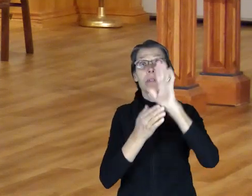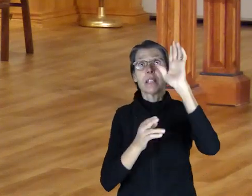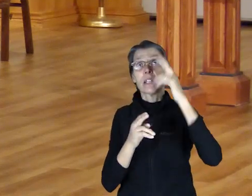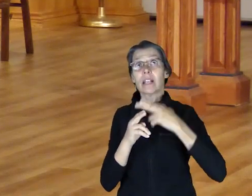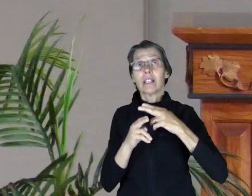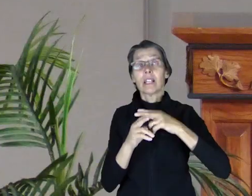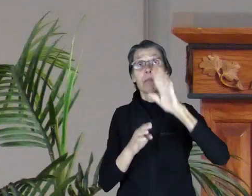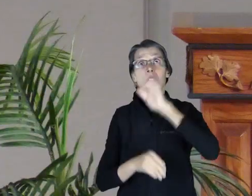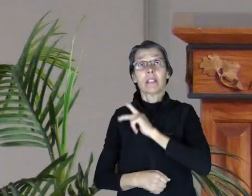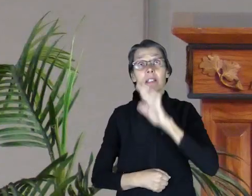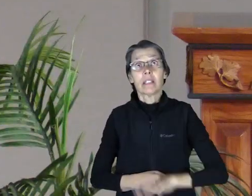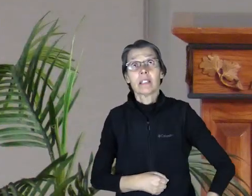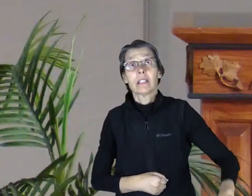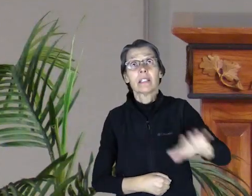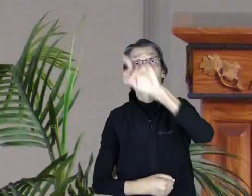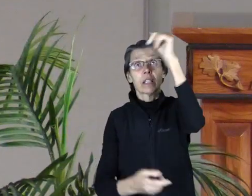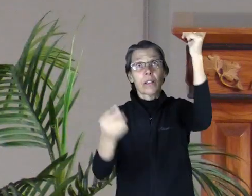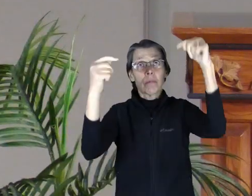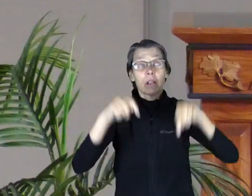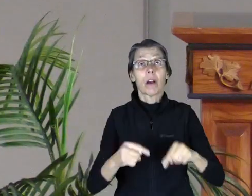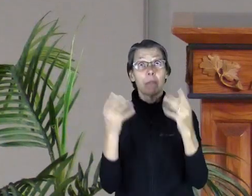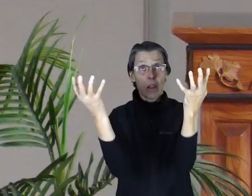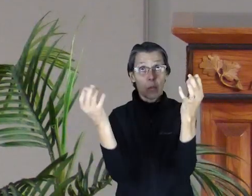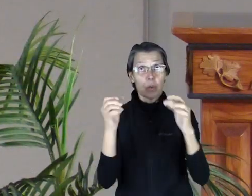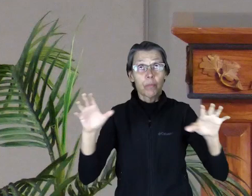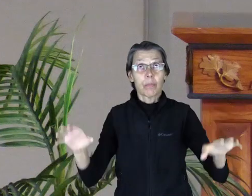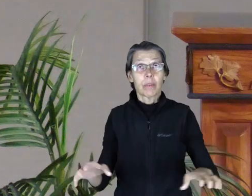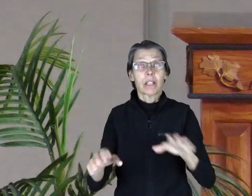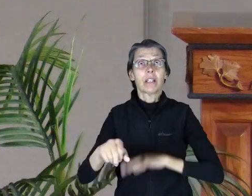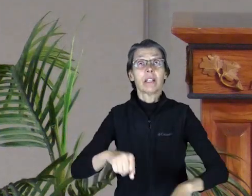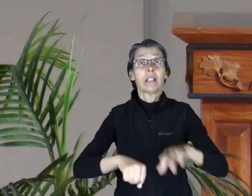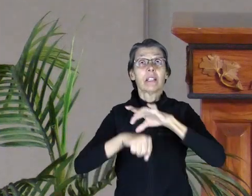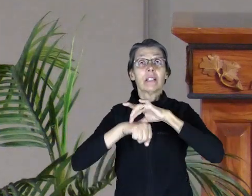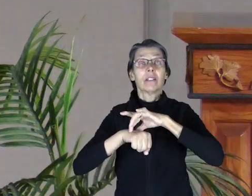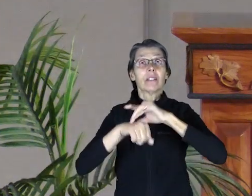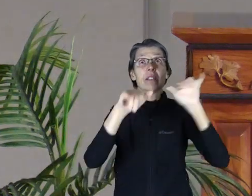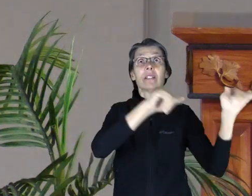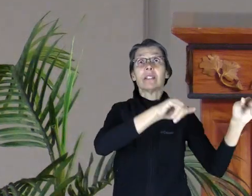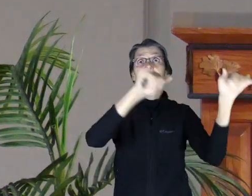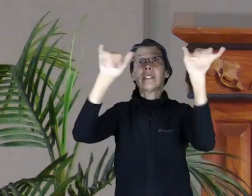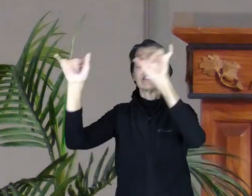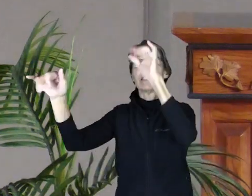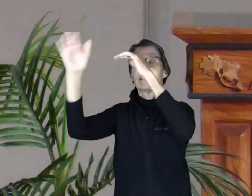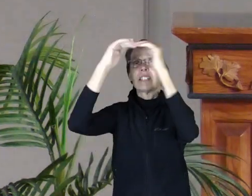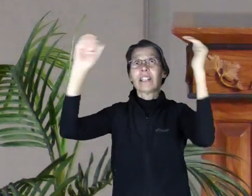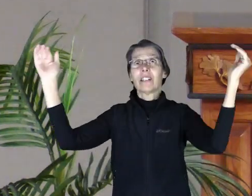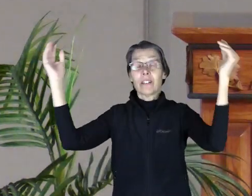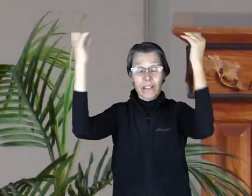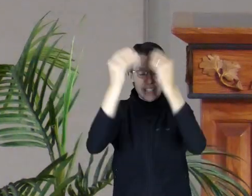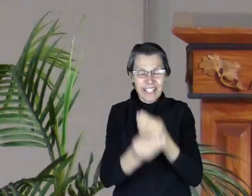name. Thy kingdom come, thy will be done, on earth as it is in heaven.